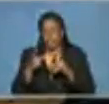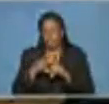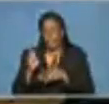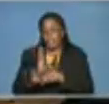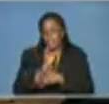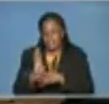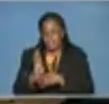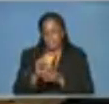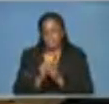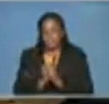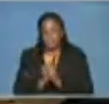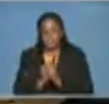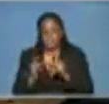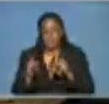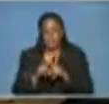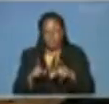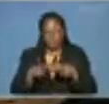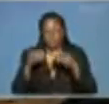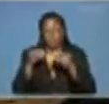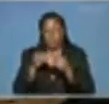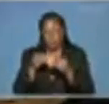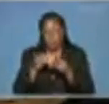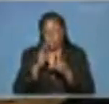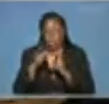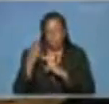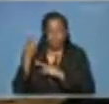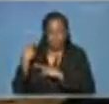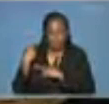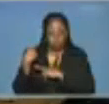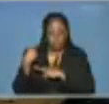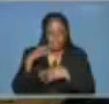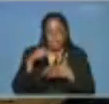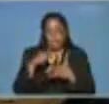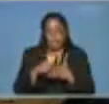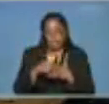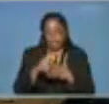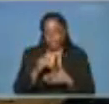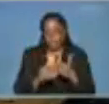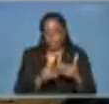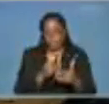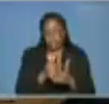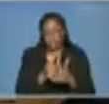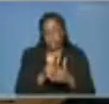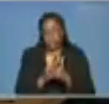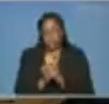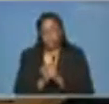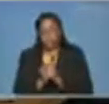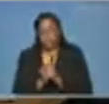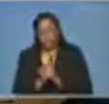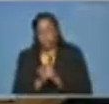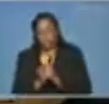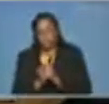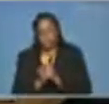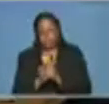proposed legislation also provides more flexibility and accountability in the procurement process. All of the